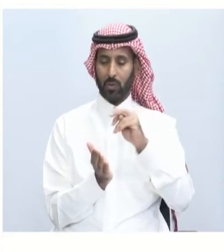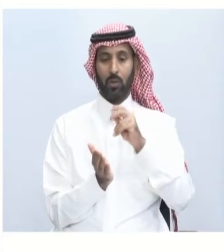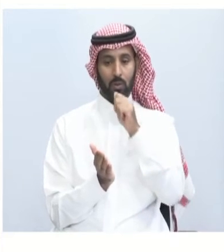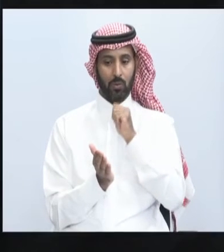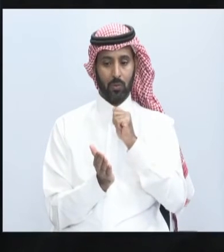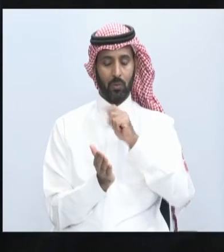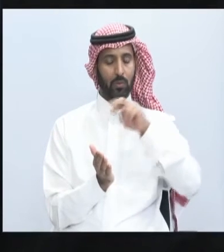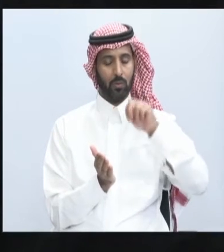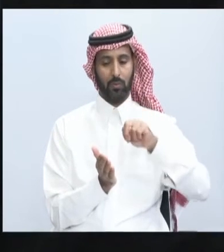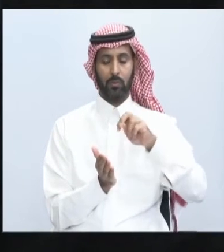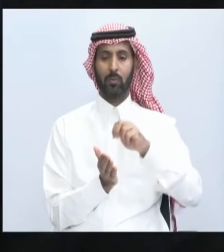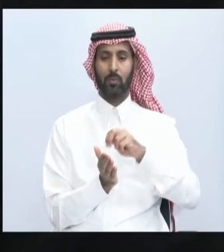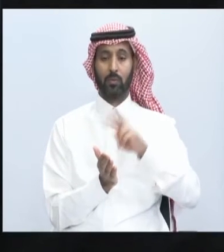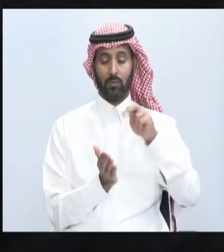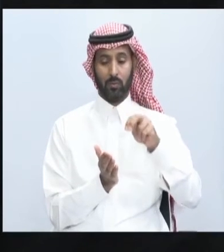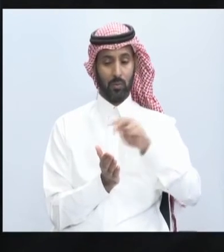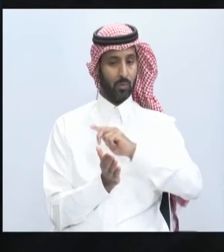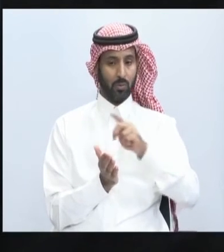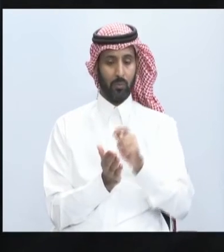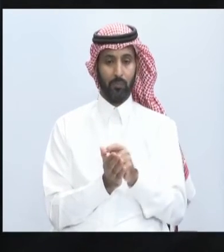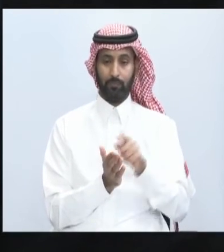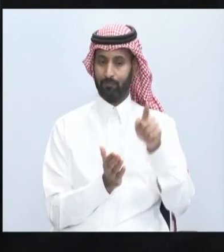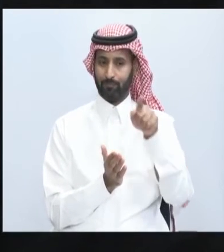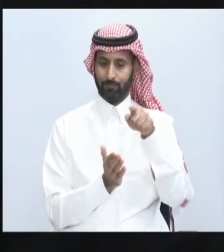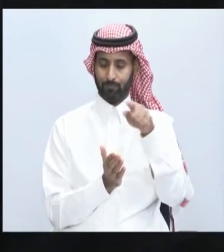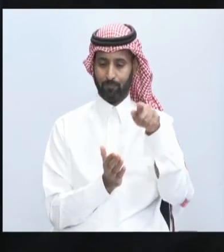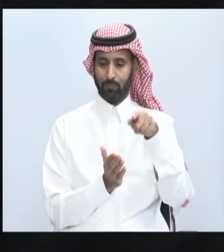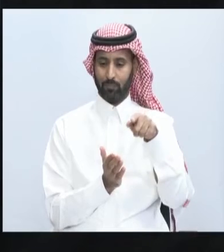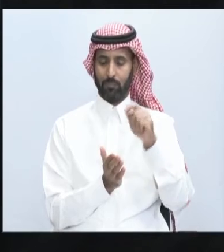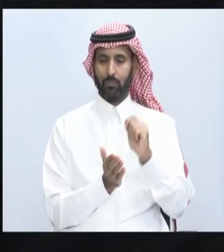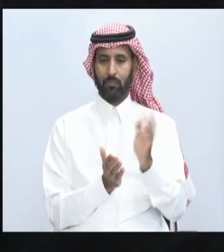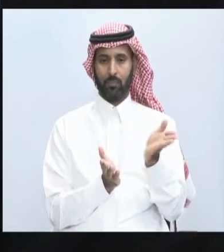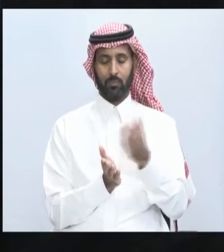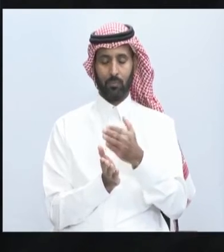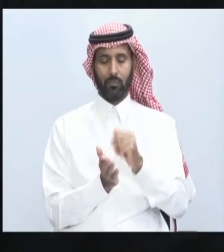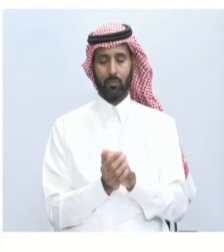say welcome to school. So let's move on to the second one.